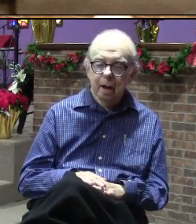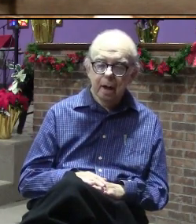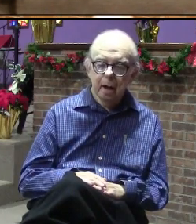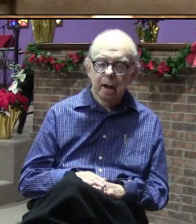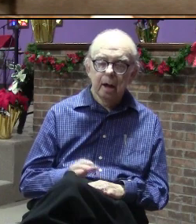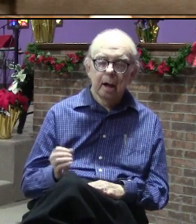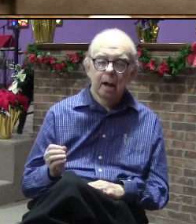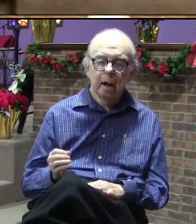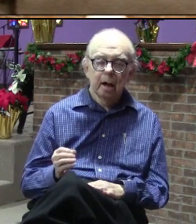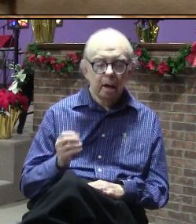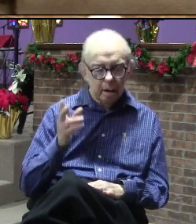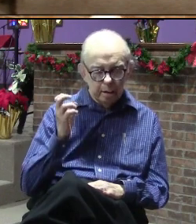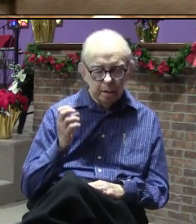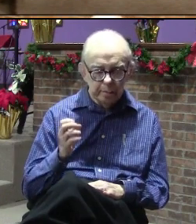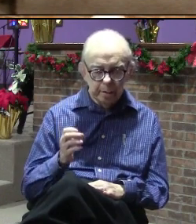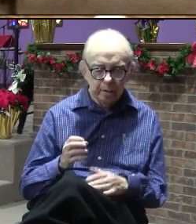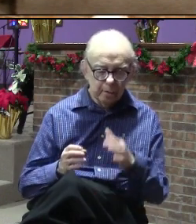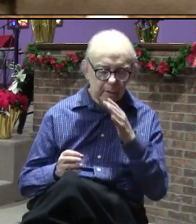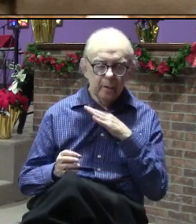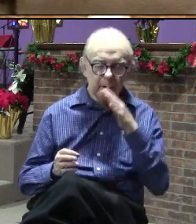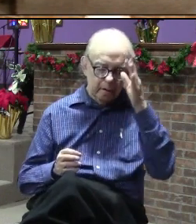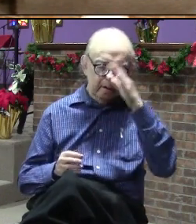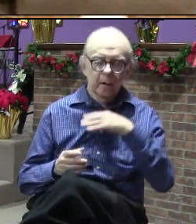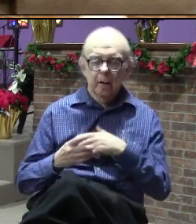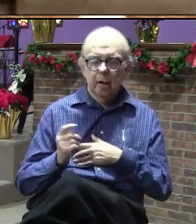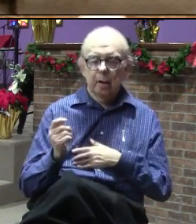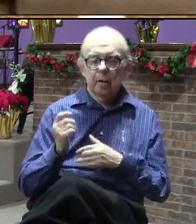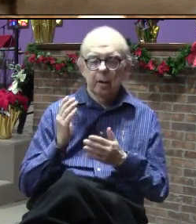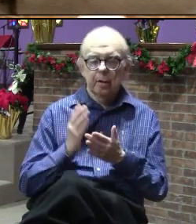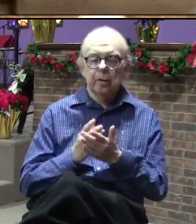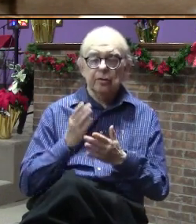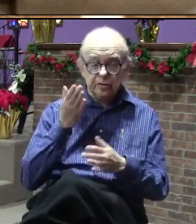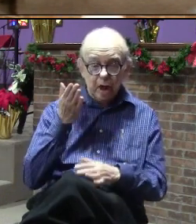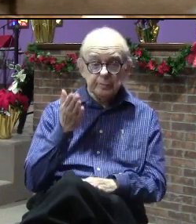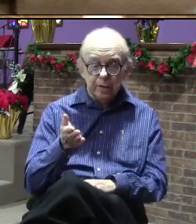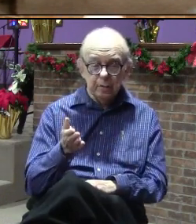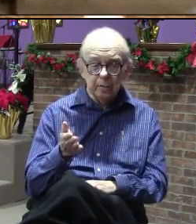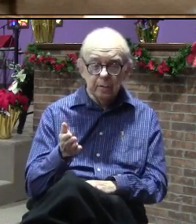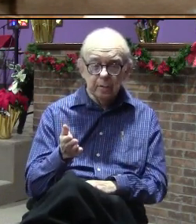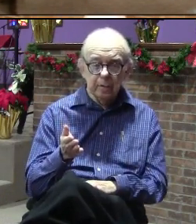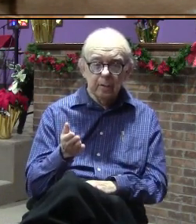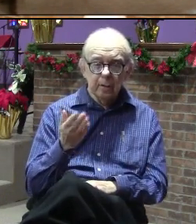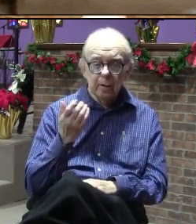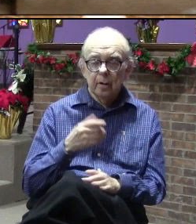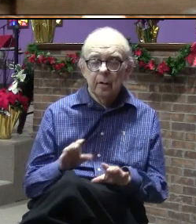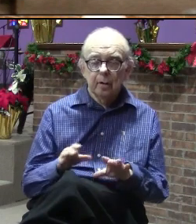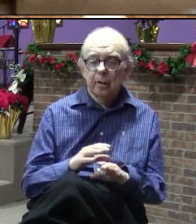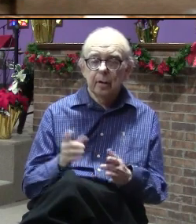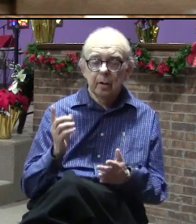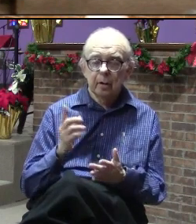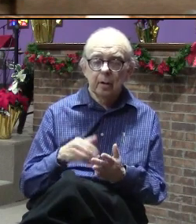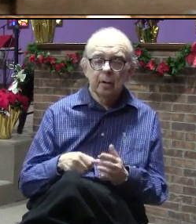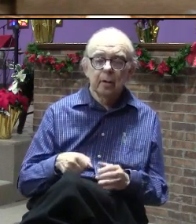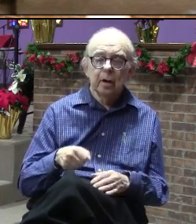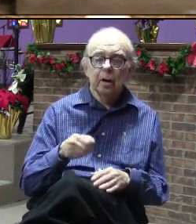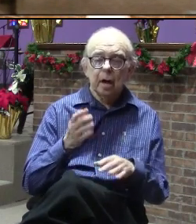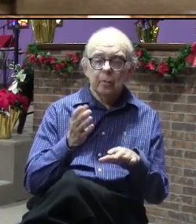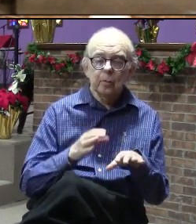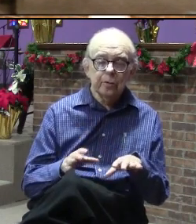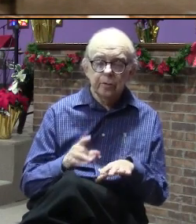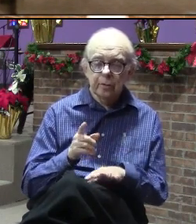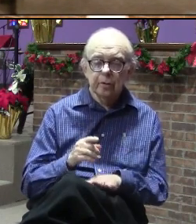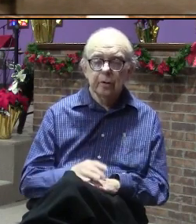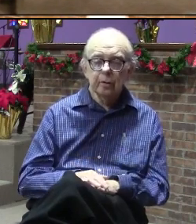And so Satan, ladies and gentlemen, is trying to stop you from doing what it is that God wants you to